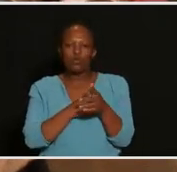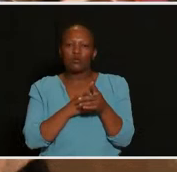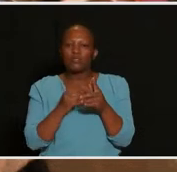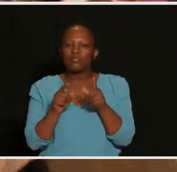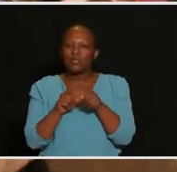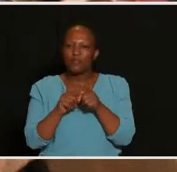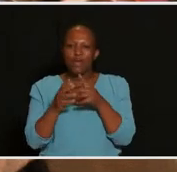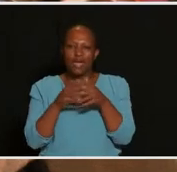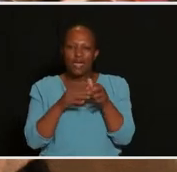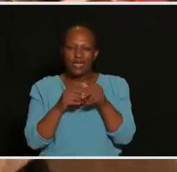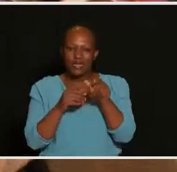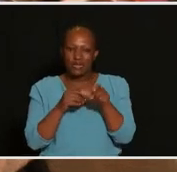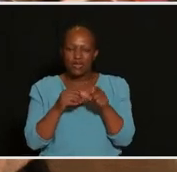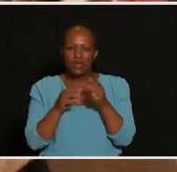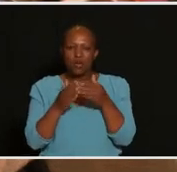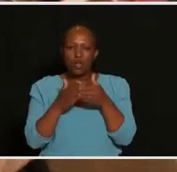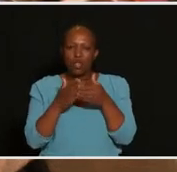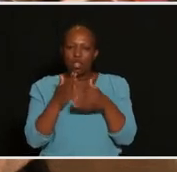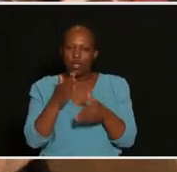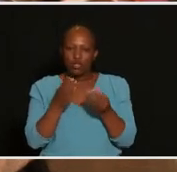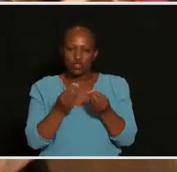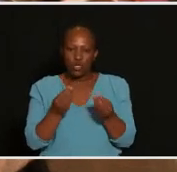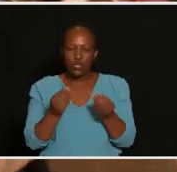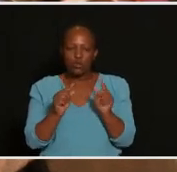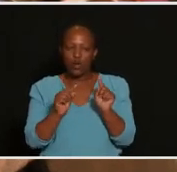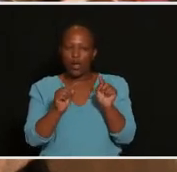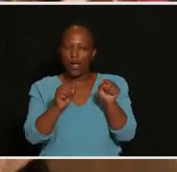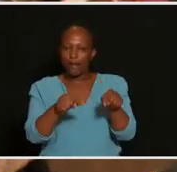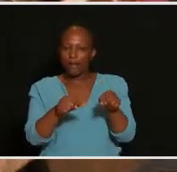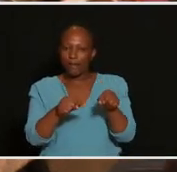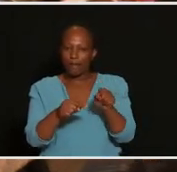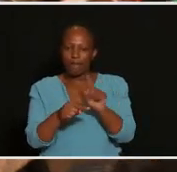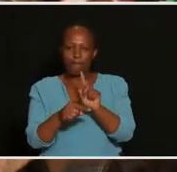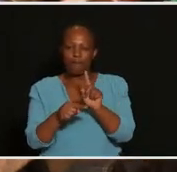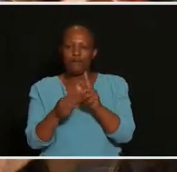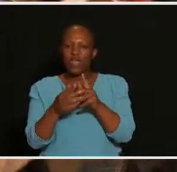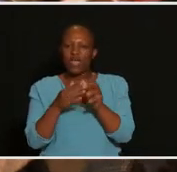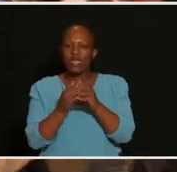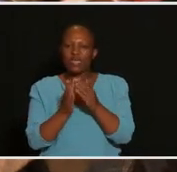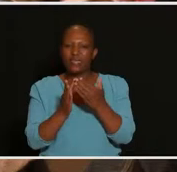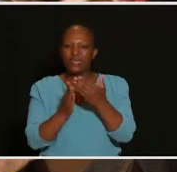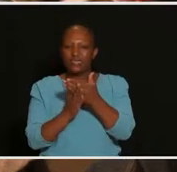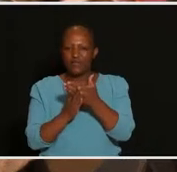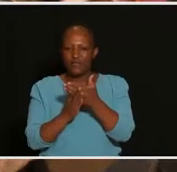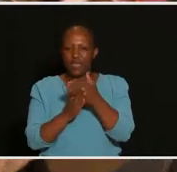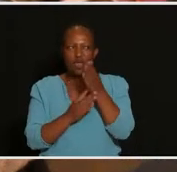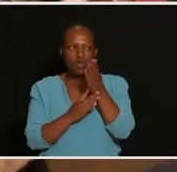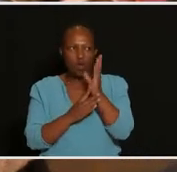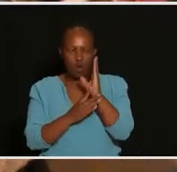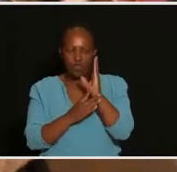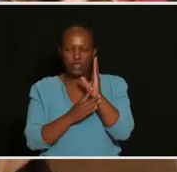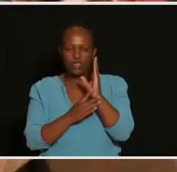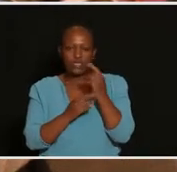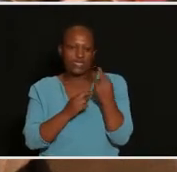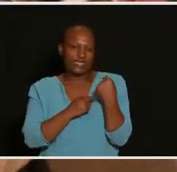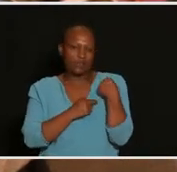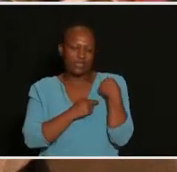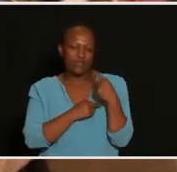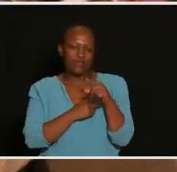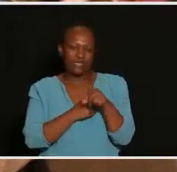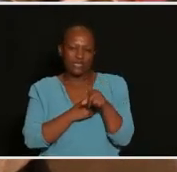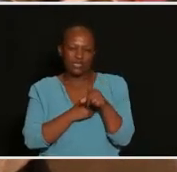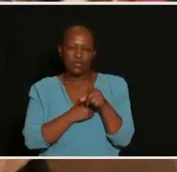anyone who hinders children coming to him and anyone who interferes with this god-given task